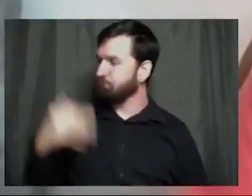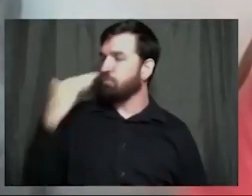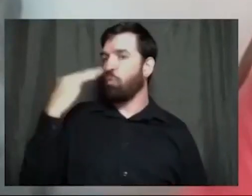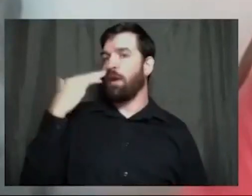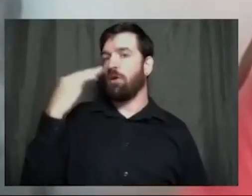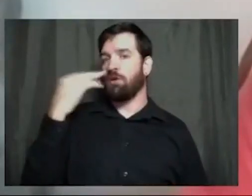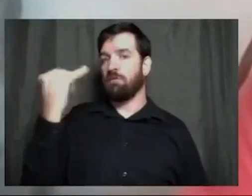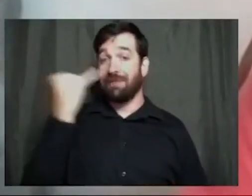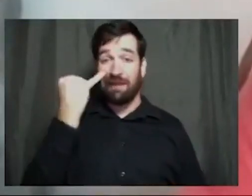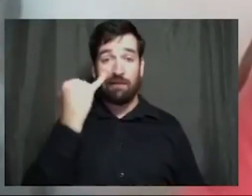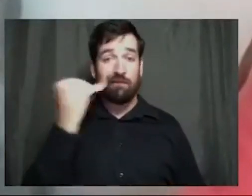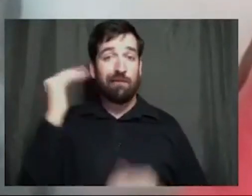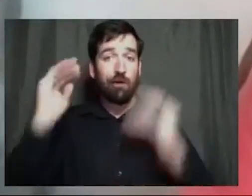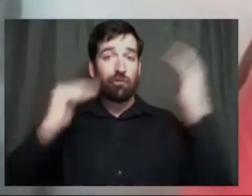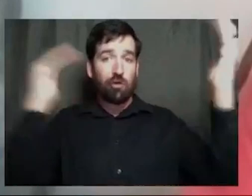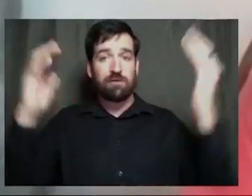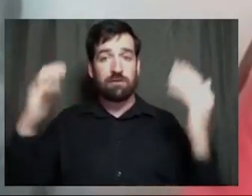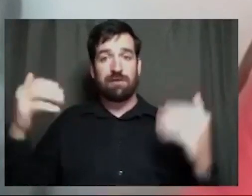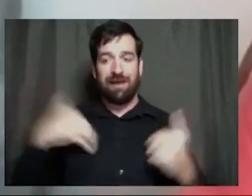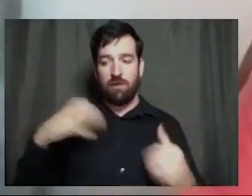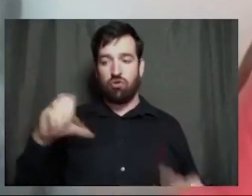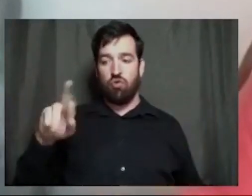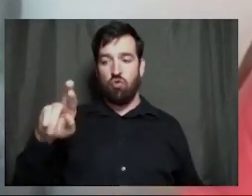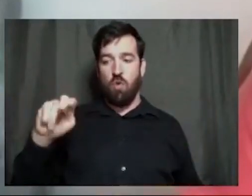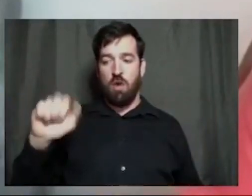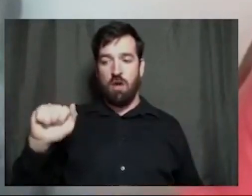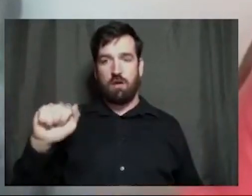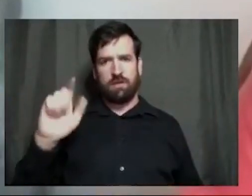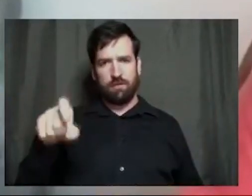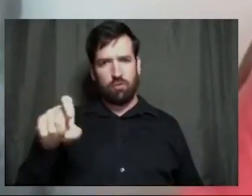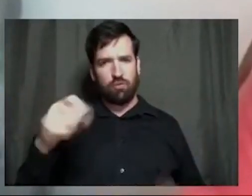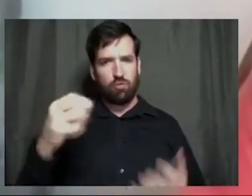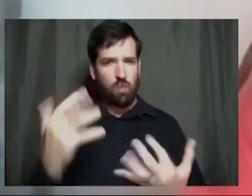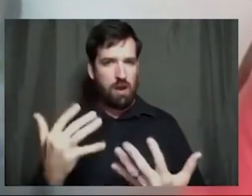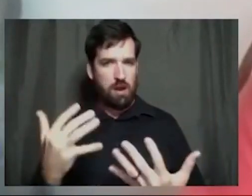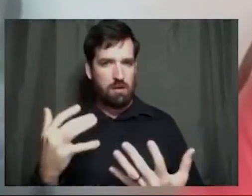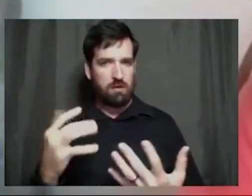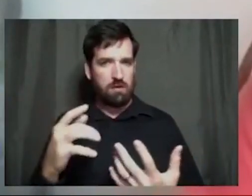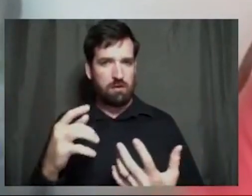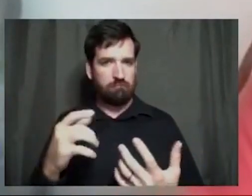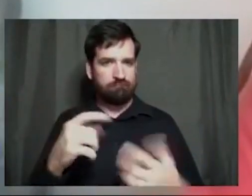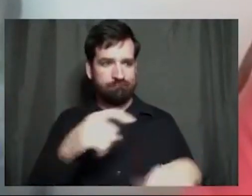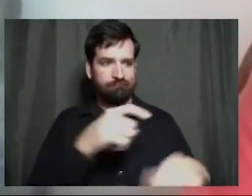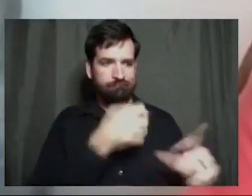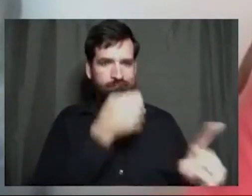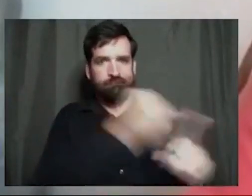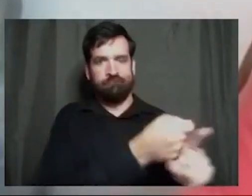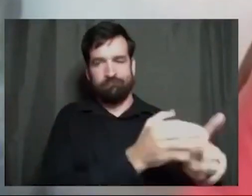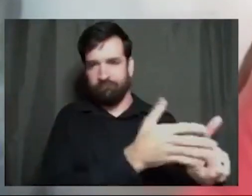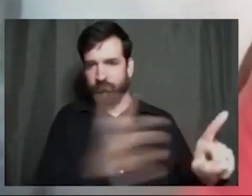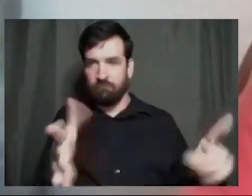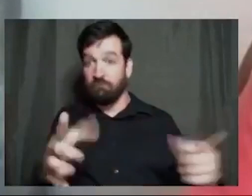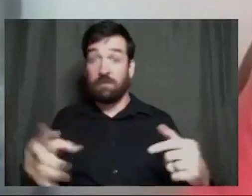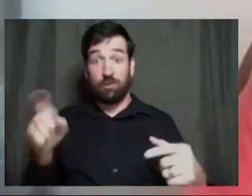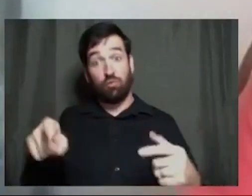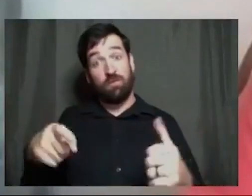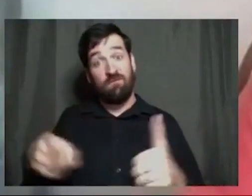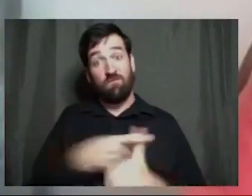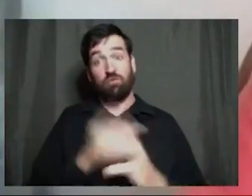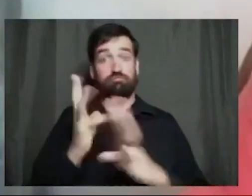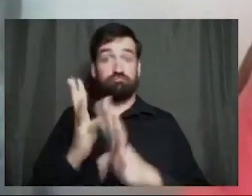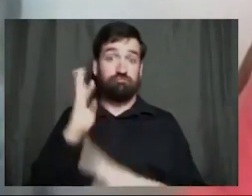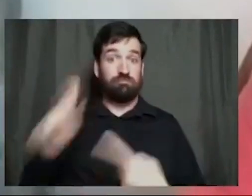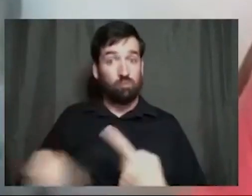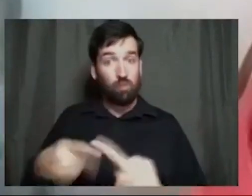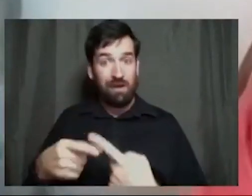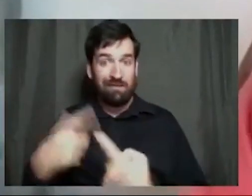adults had corona, they were supposed to wait a certain amount of time. We were going to be the first in line to get her vaccinated once they were